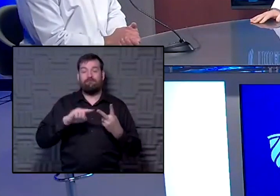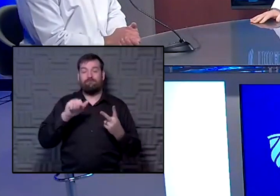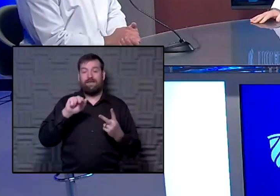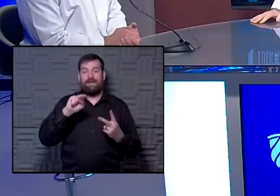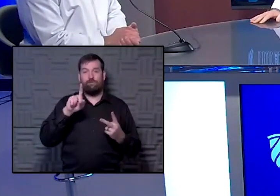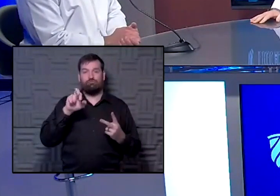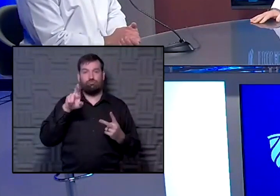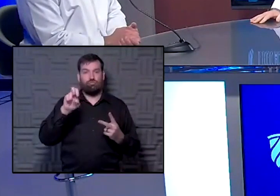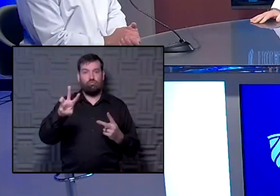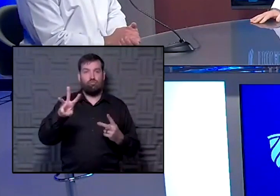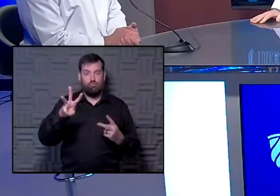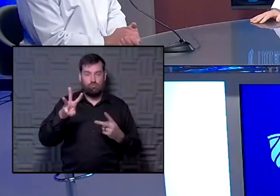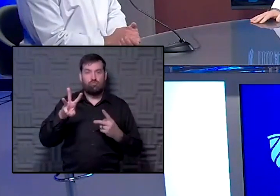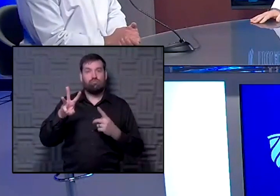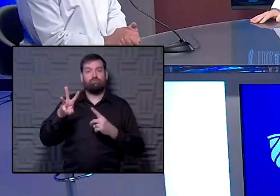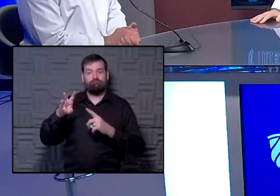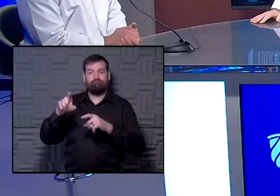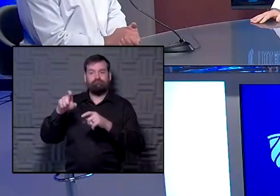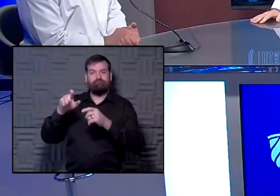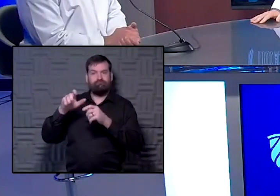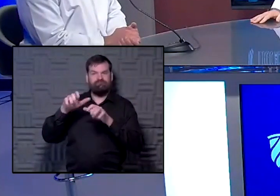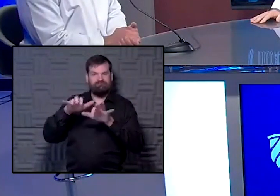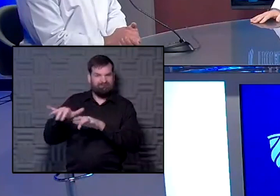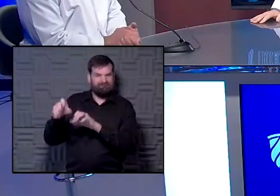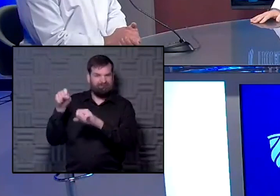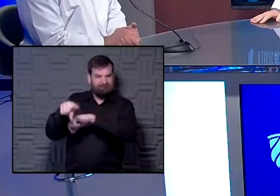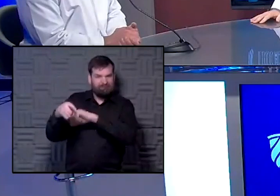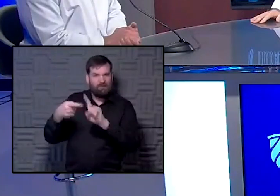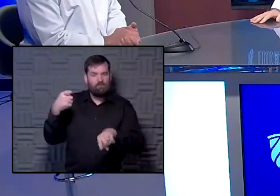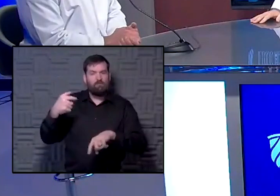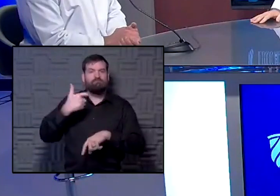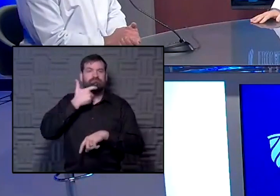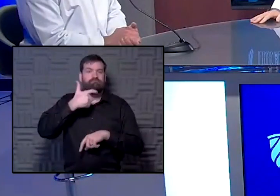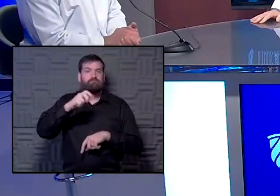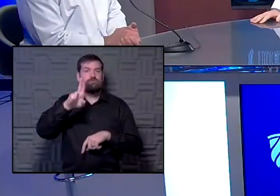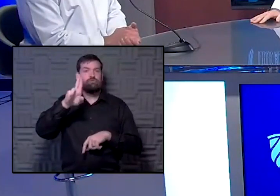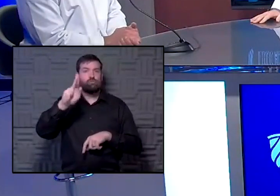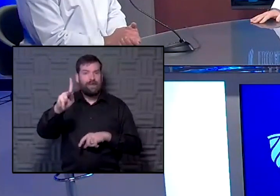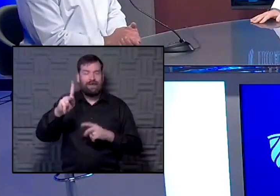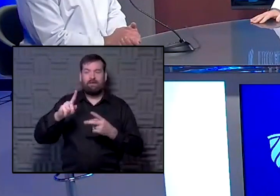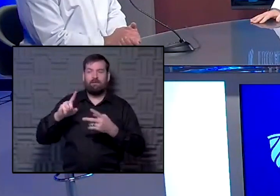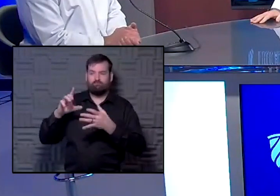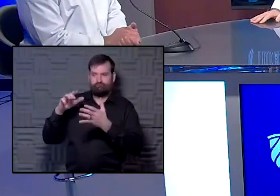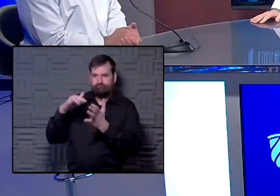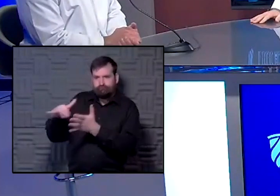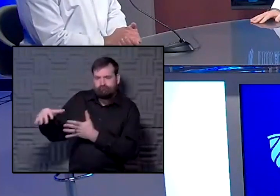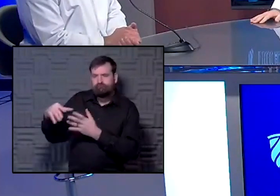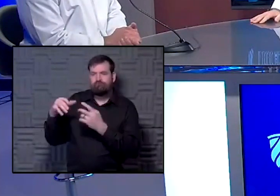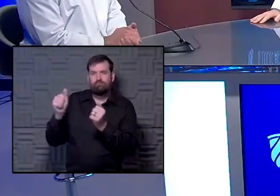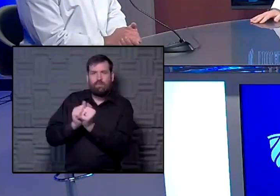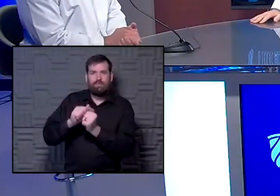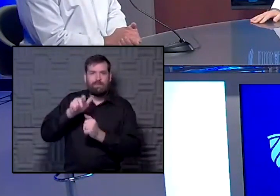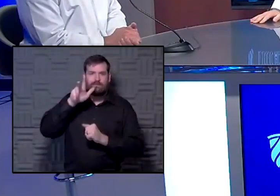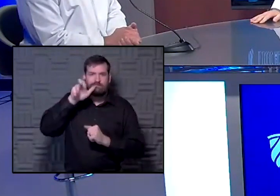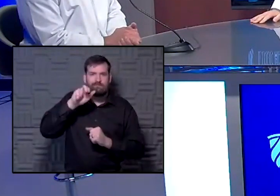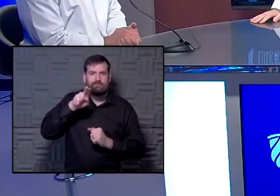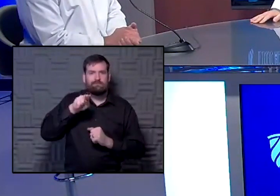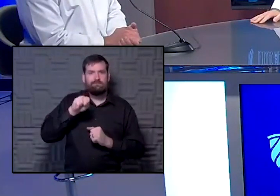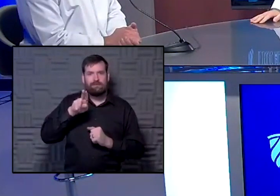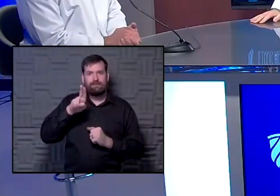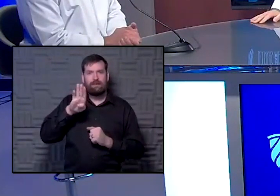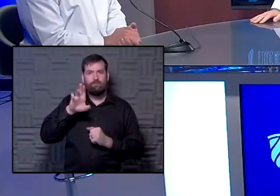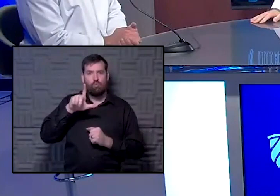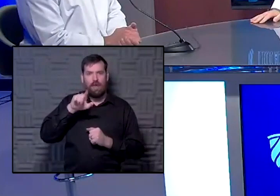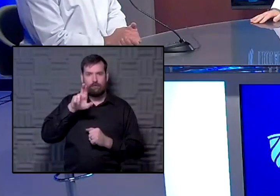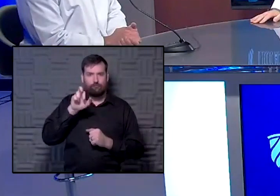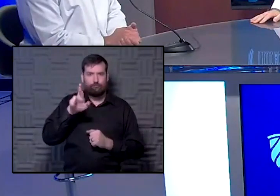to us from the UK, and they're talking about this at-home study using a nebulizer with interferon, and the question is